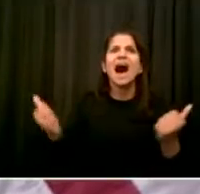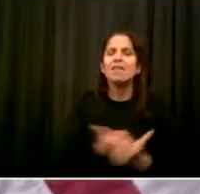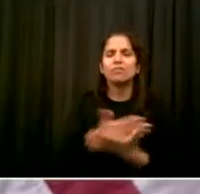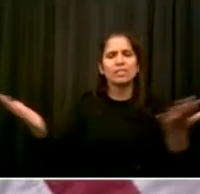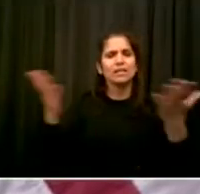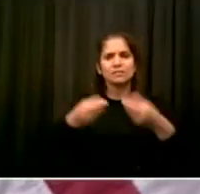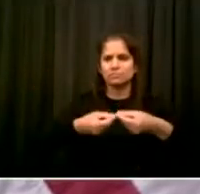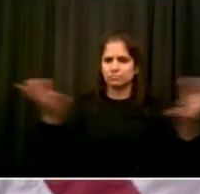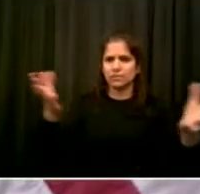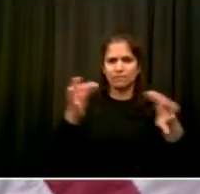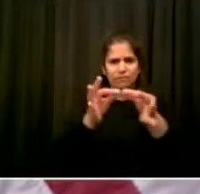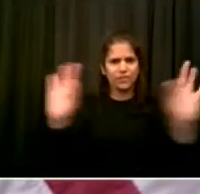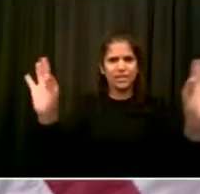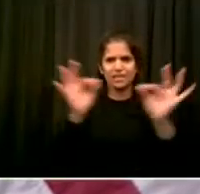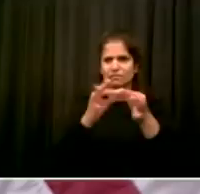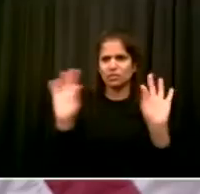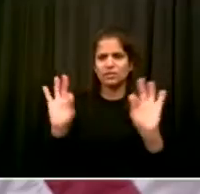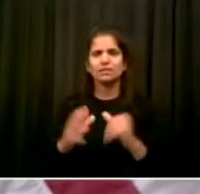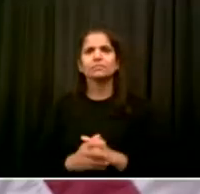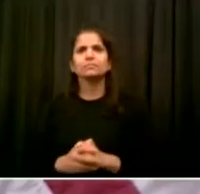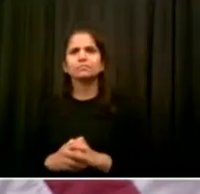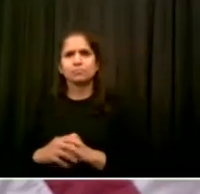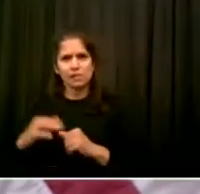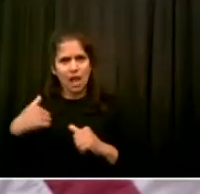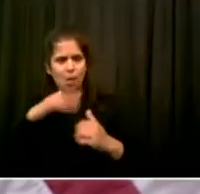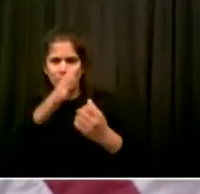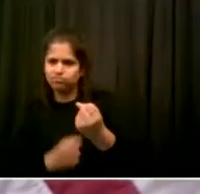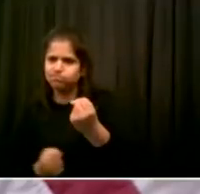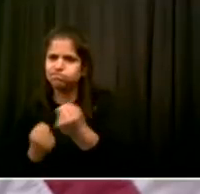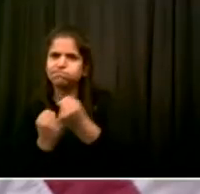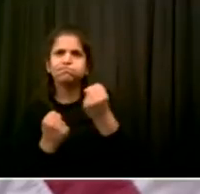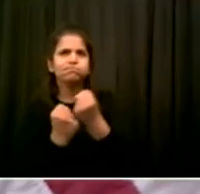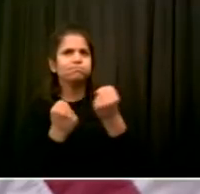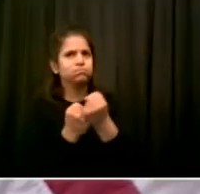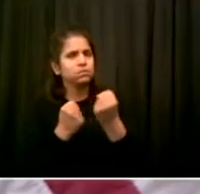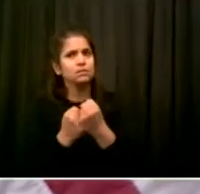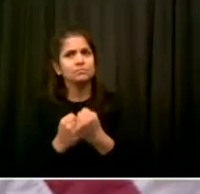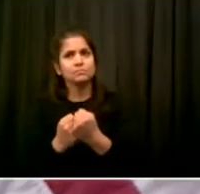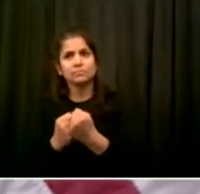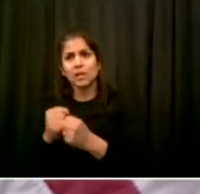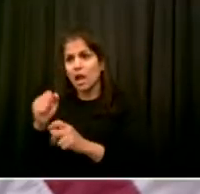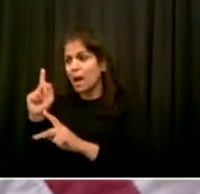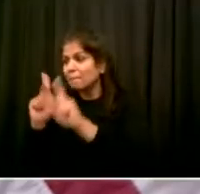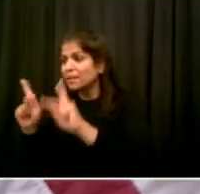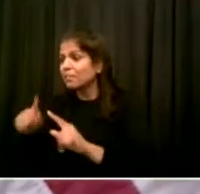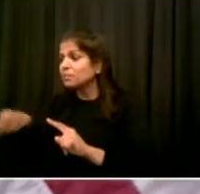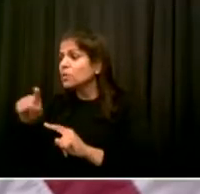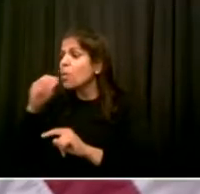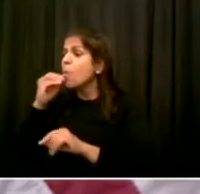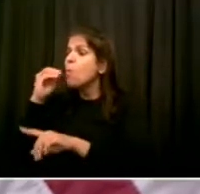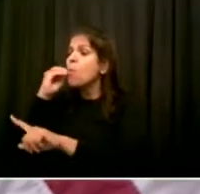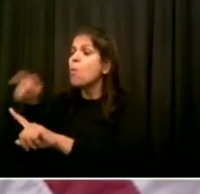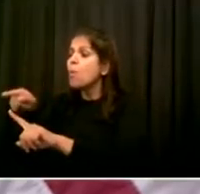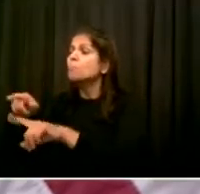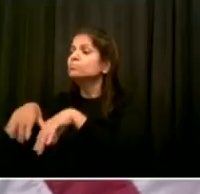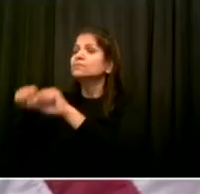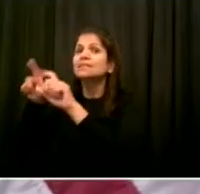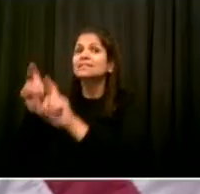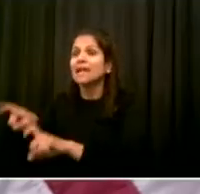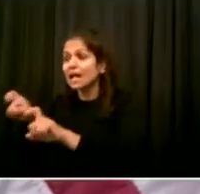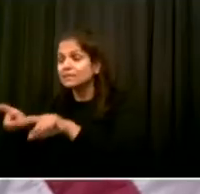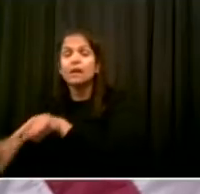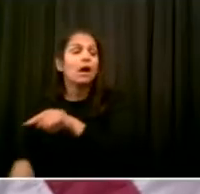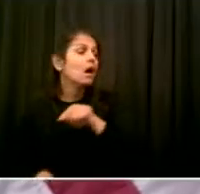in a hotel. The idea is to make it a seamless process. Whatever you need, it's there for you. It happens quickly, it happens